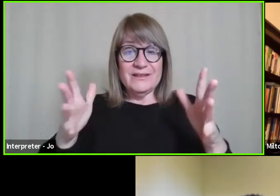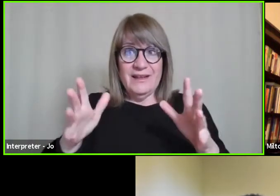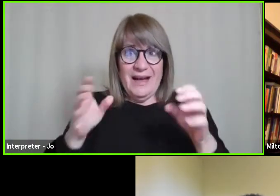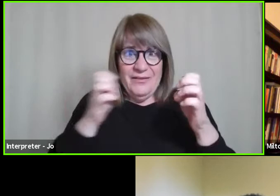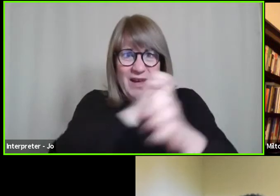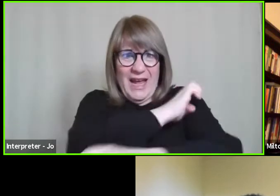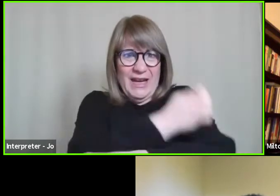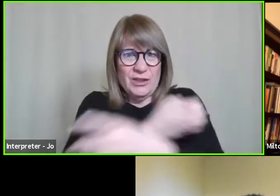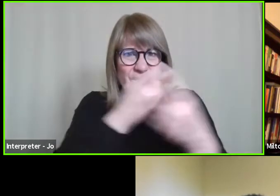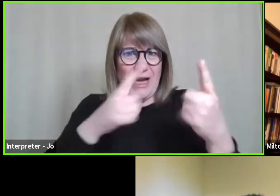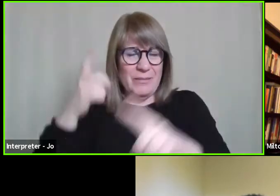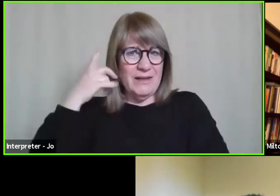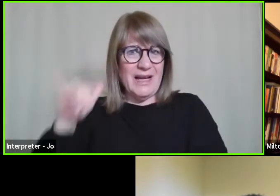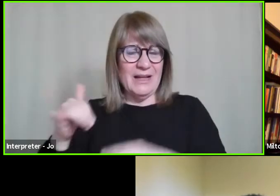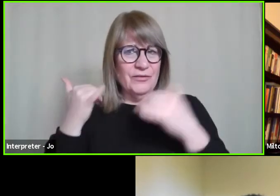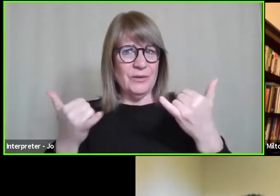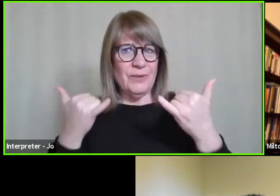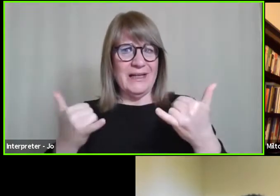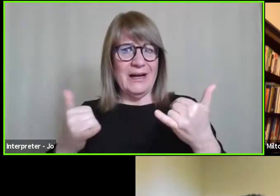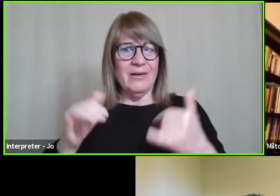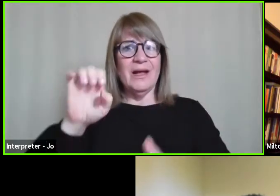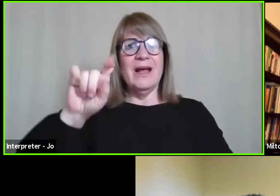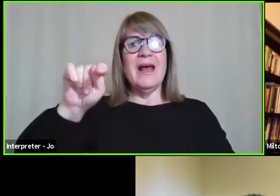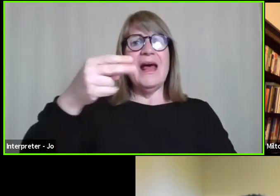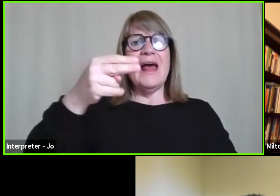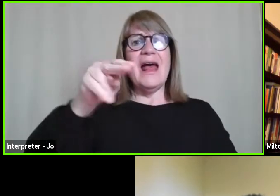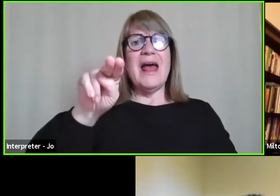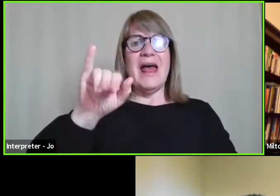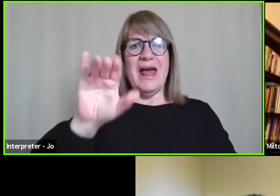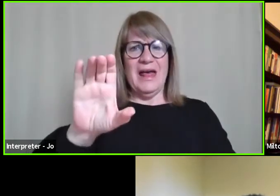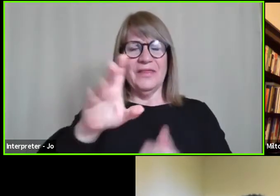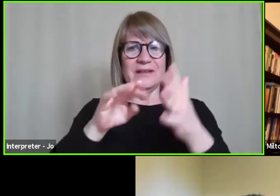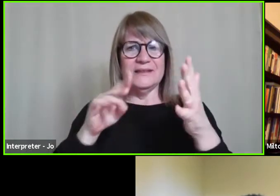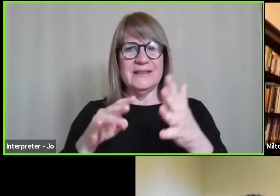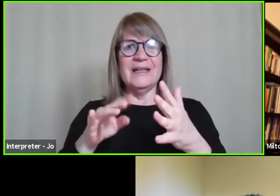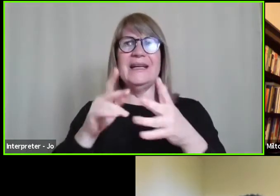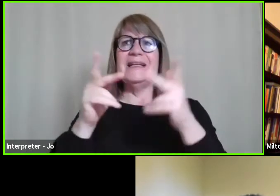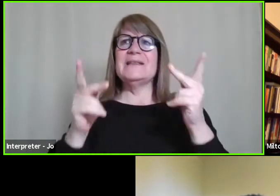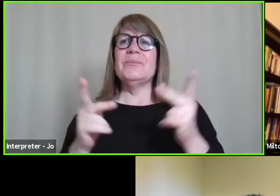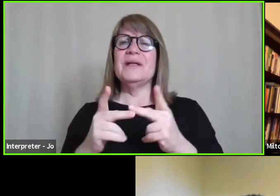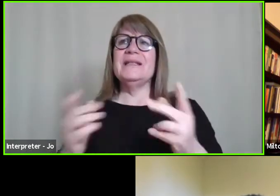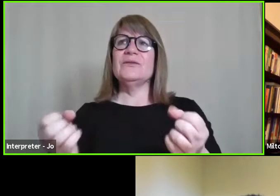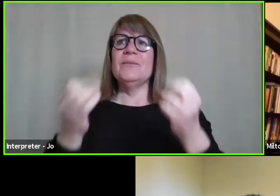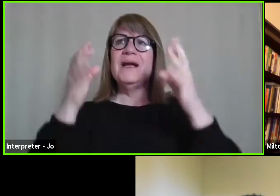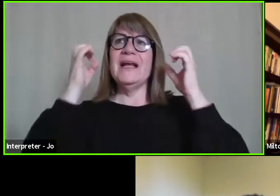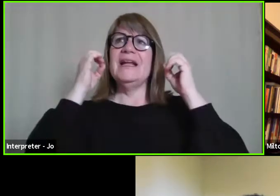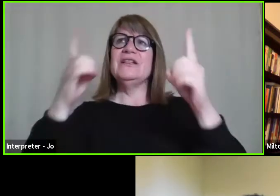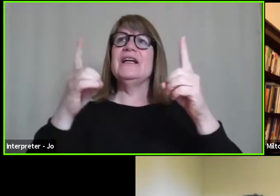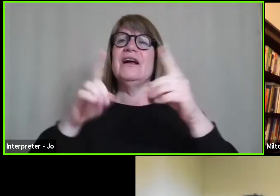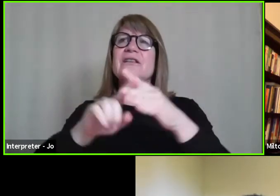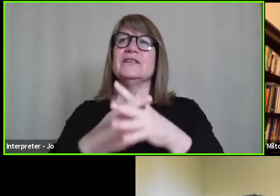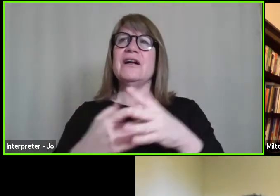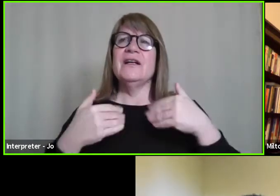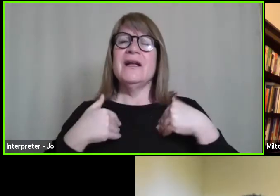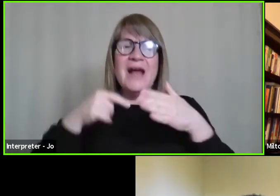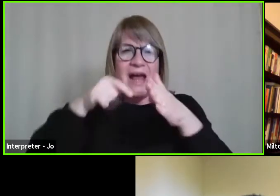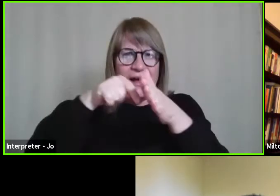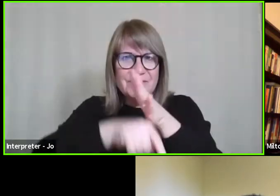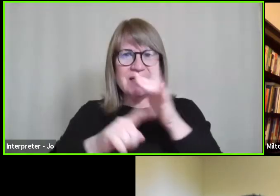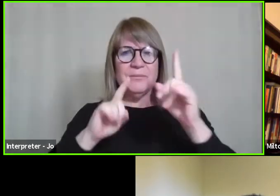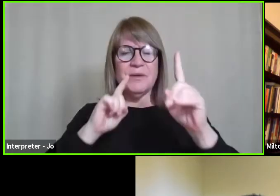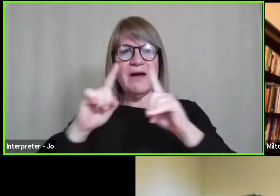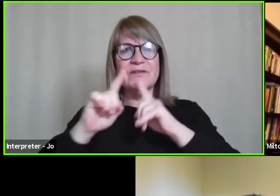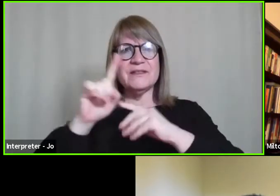level ethnic studies is actually the place where many educators are beginning to have deeper conversations about the